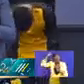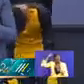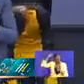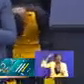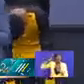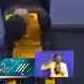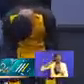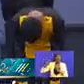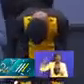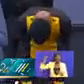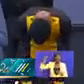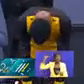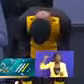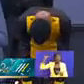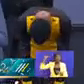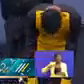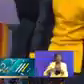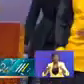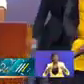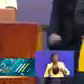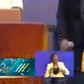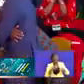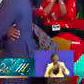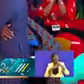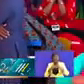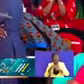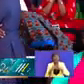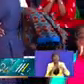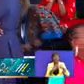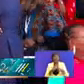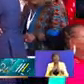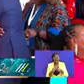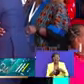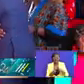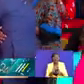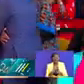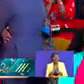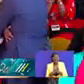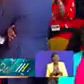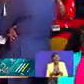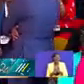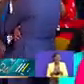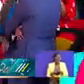be sensitive when you date a pastor because okay okay let's get back to